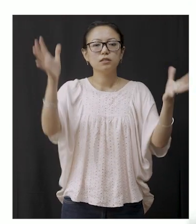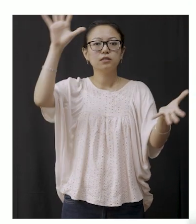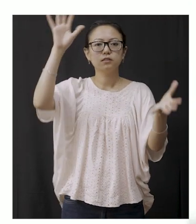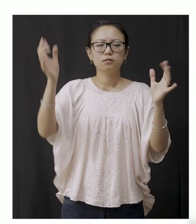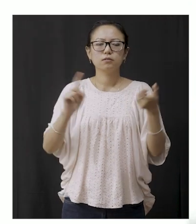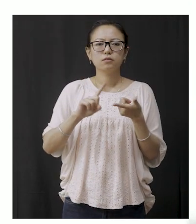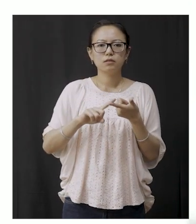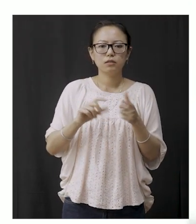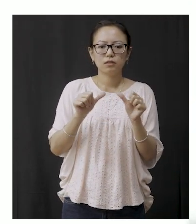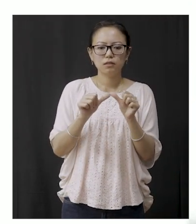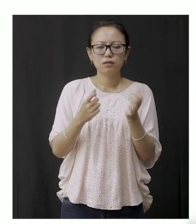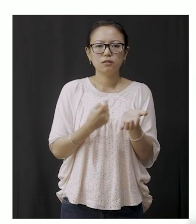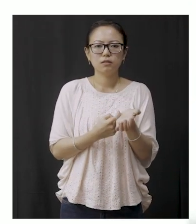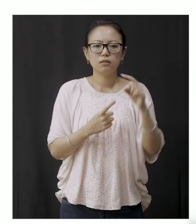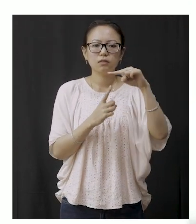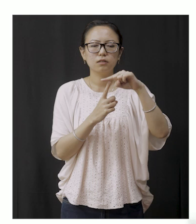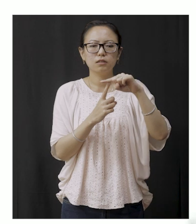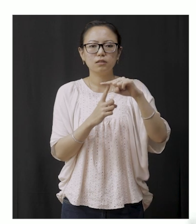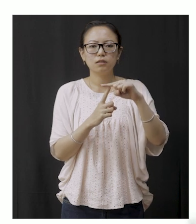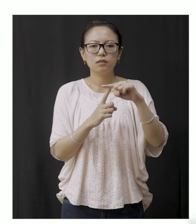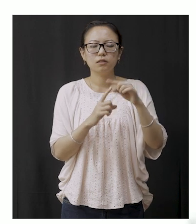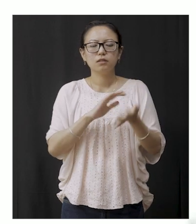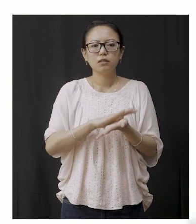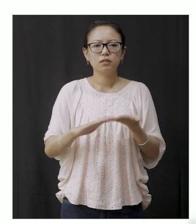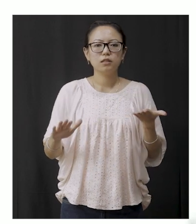that is referred to the soil